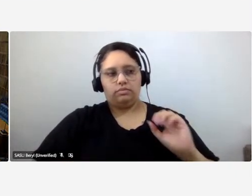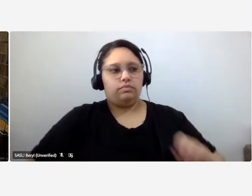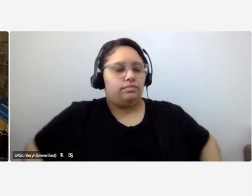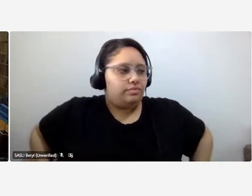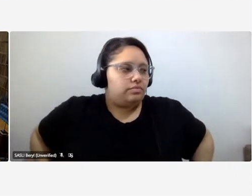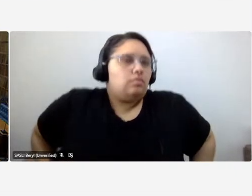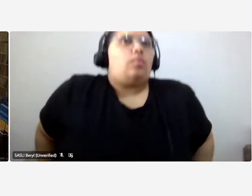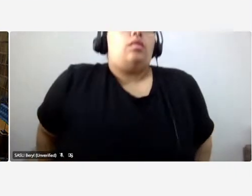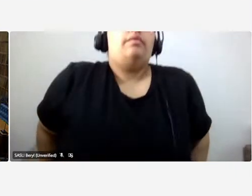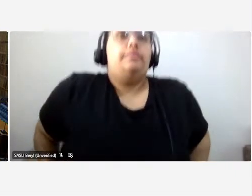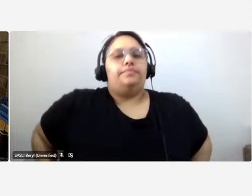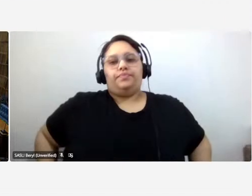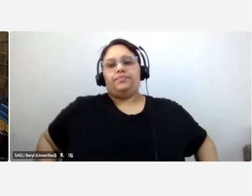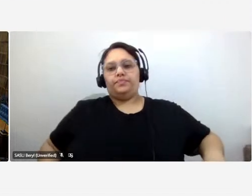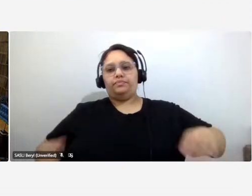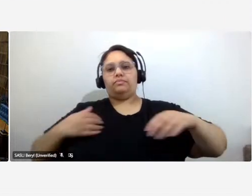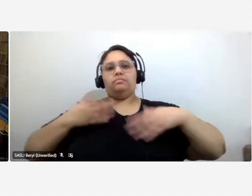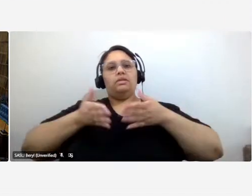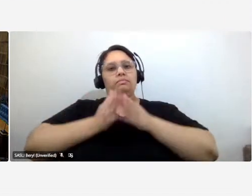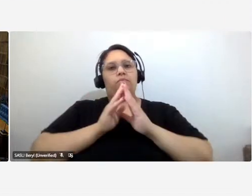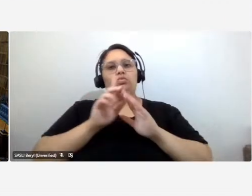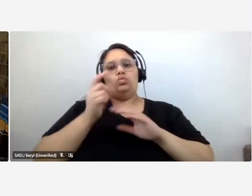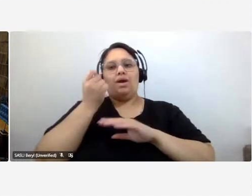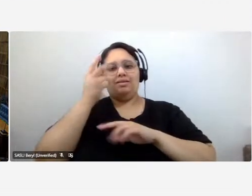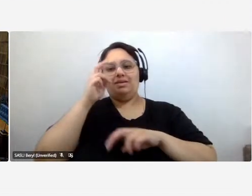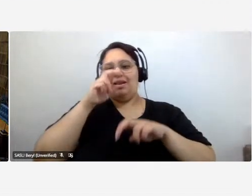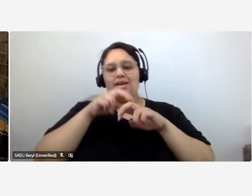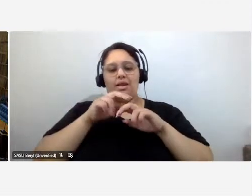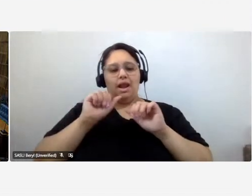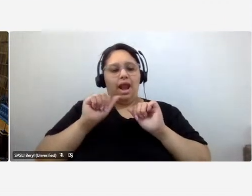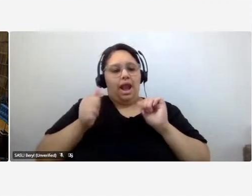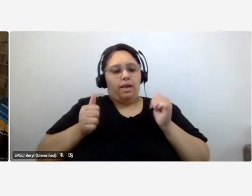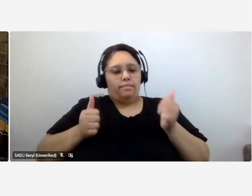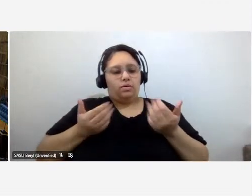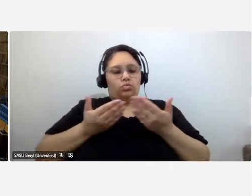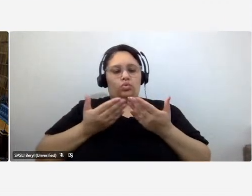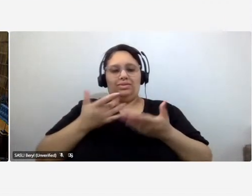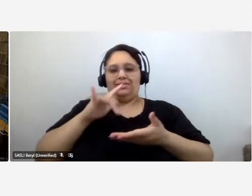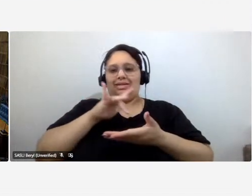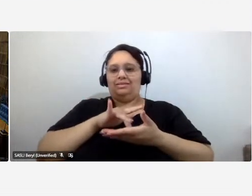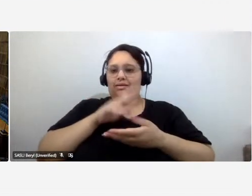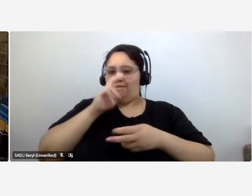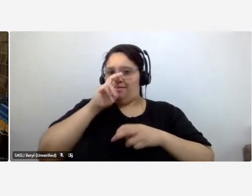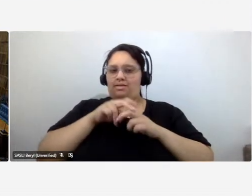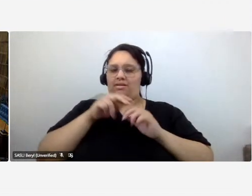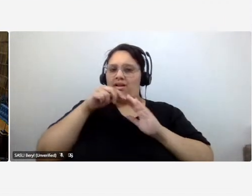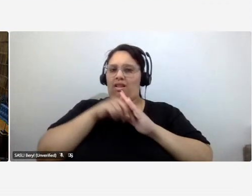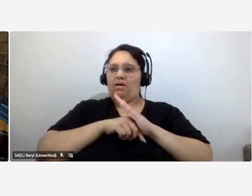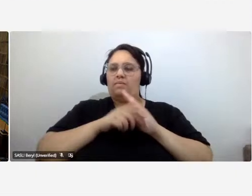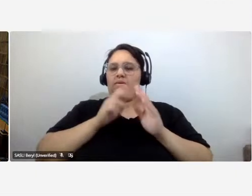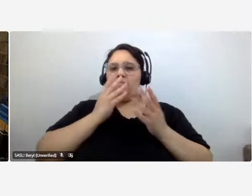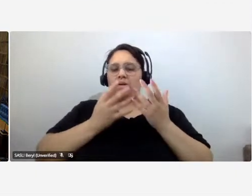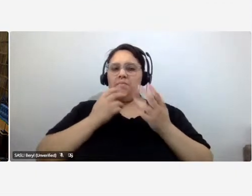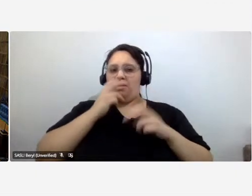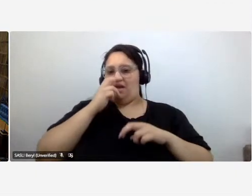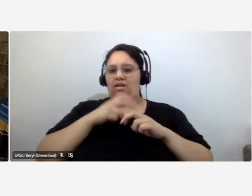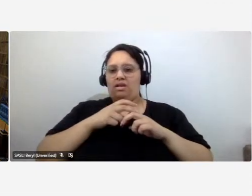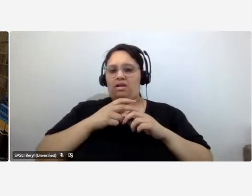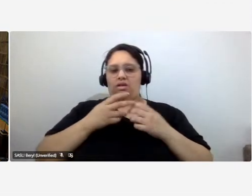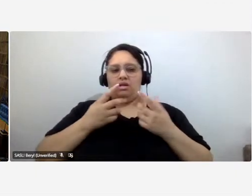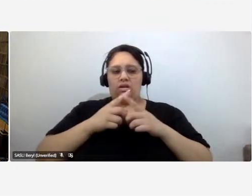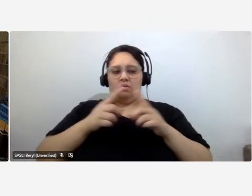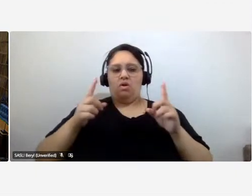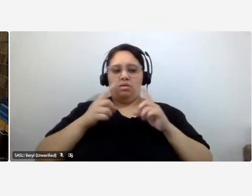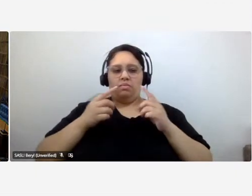I beg you to understand these neighboring school centers. Maybe I'll be helped by the by the